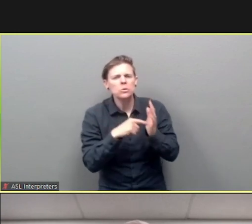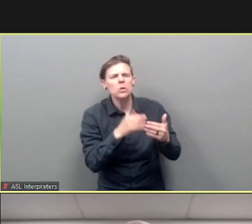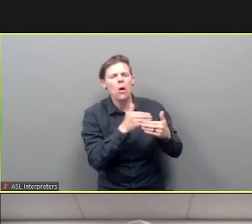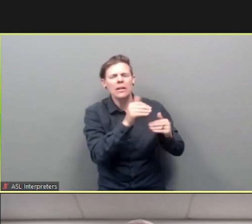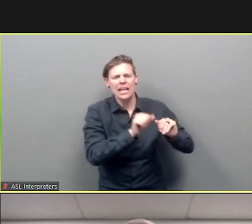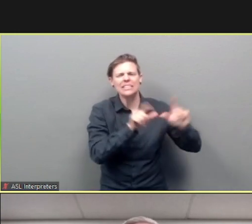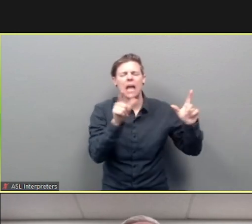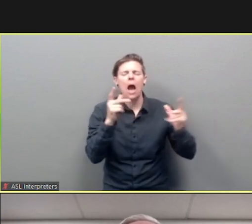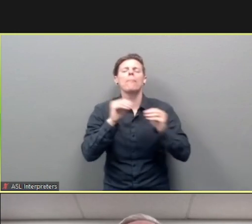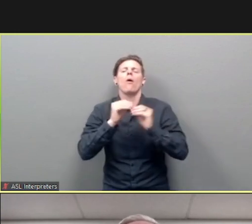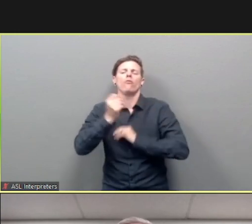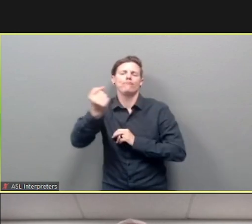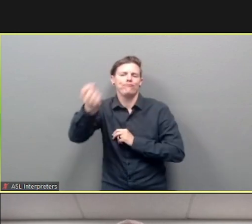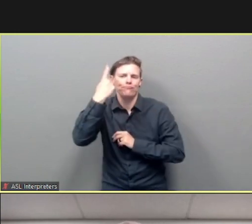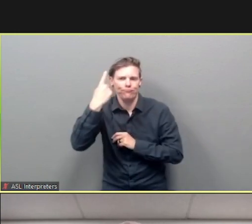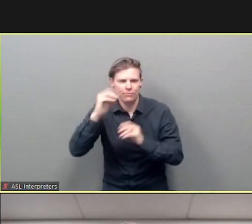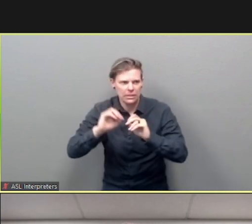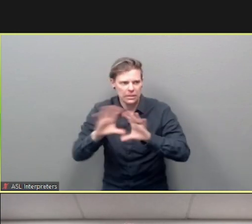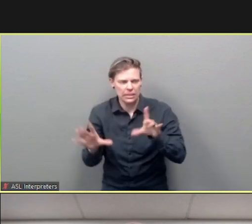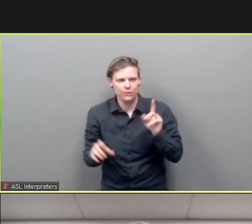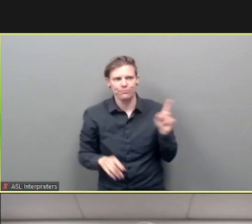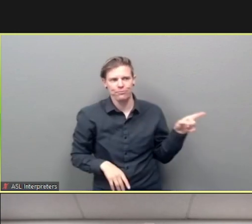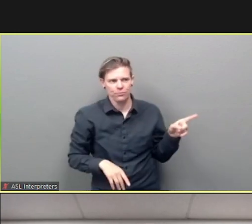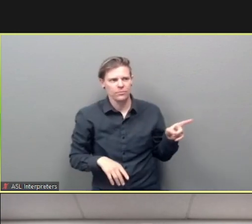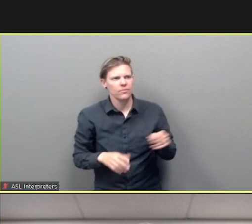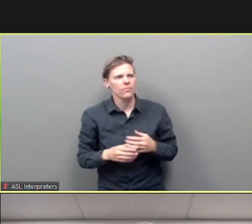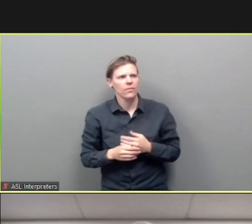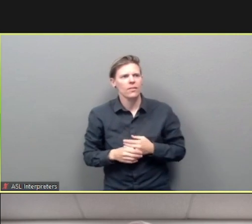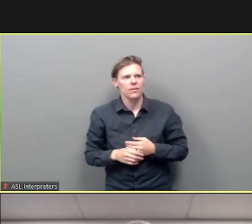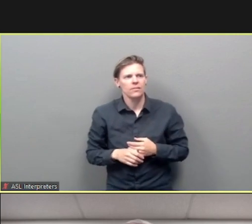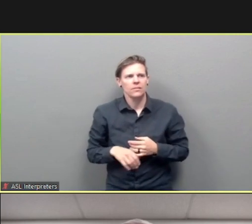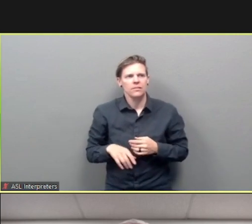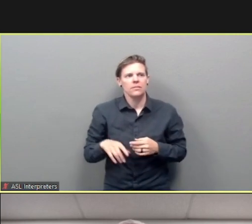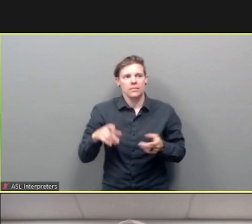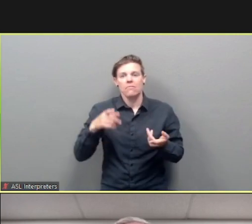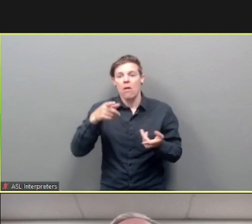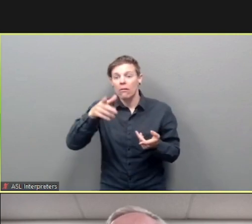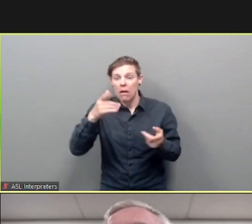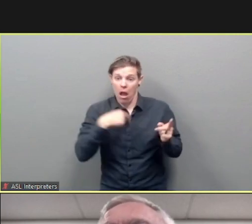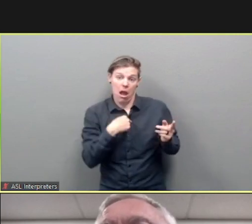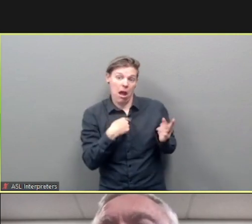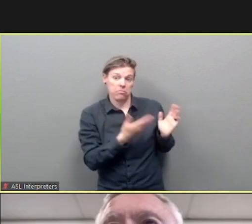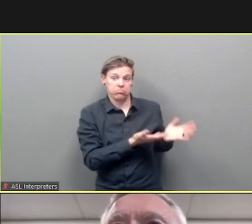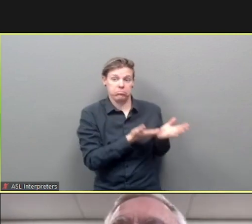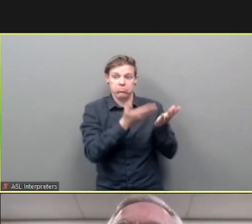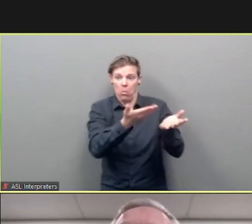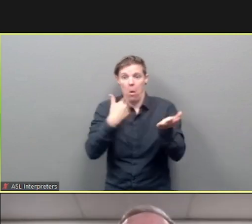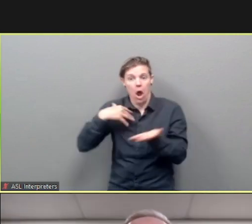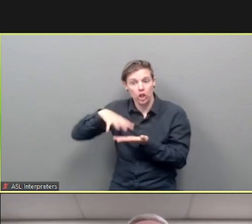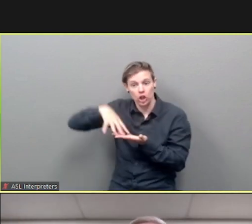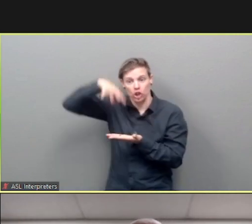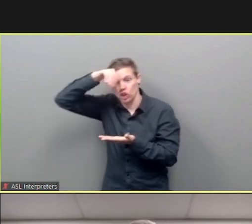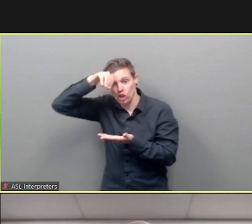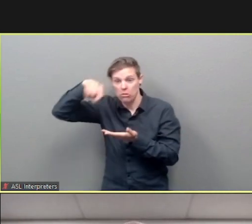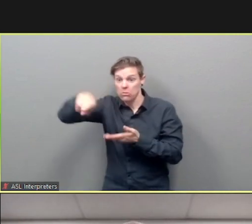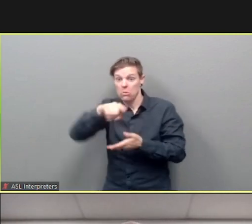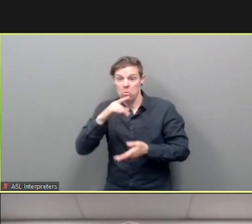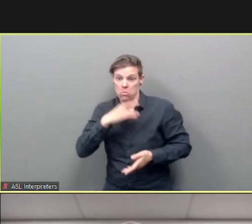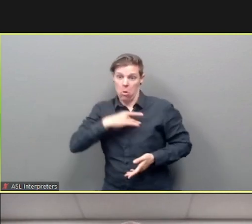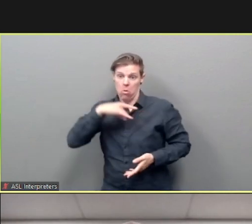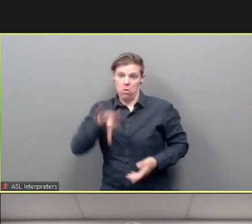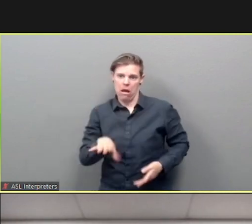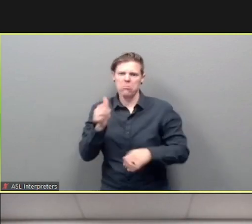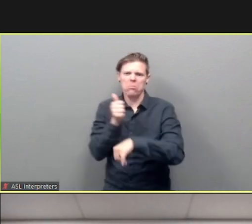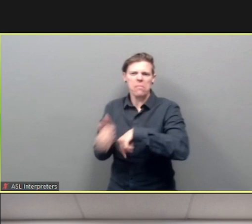like it, you can blame the person who sent me the email. This is just another slide that we follow. I'm going to ask you to ignore the red dotted